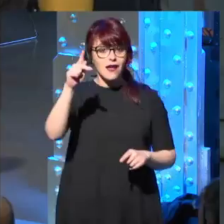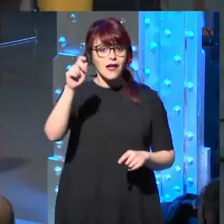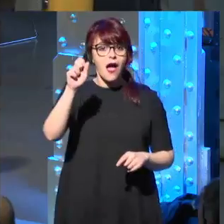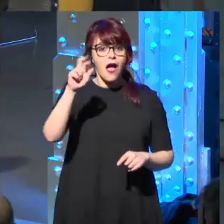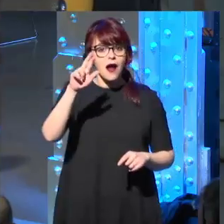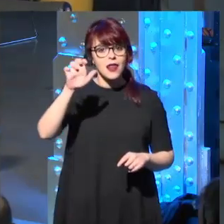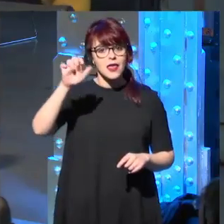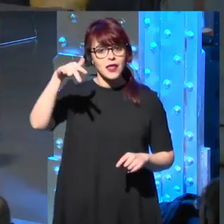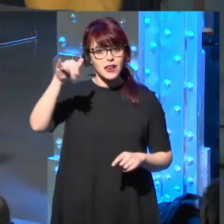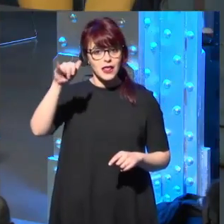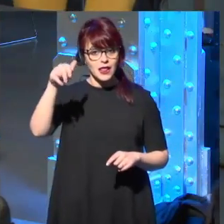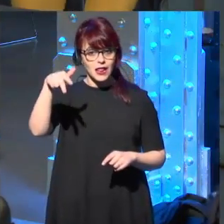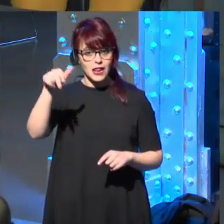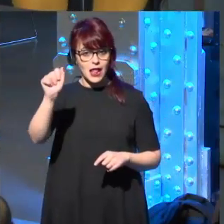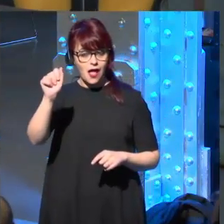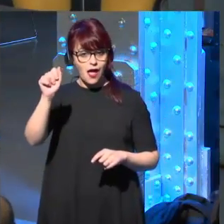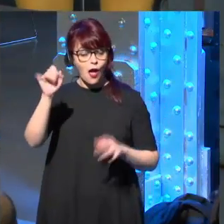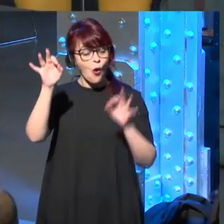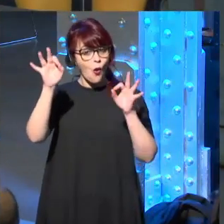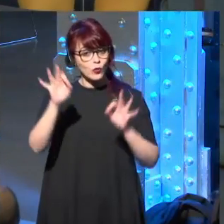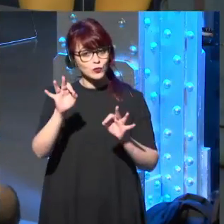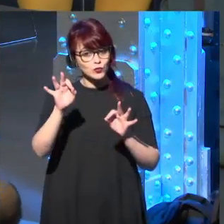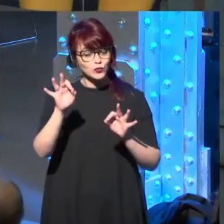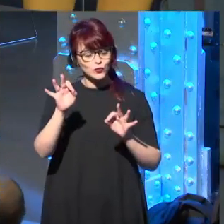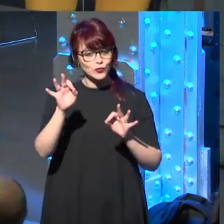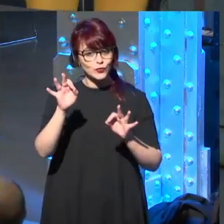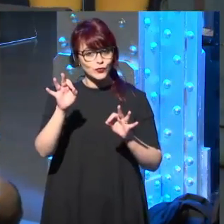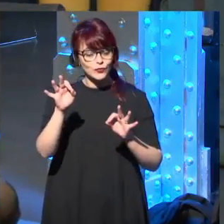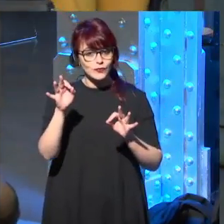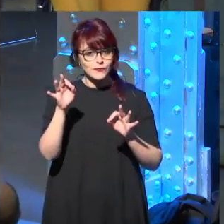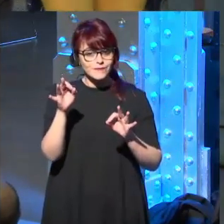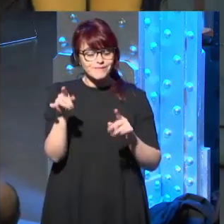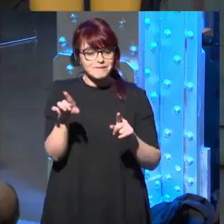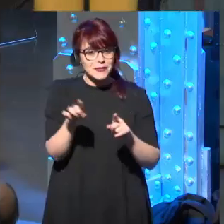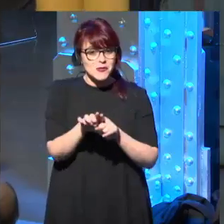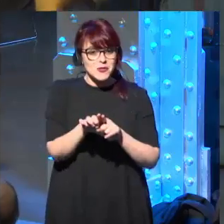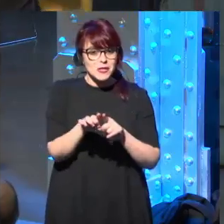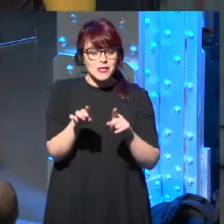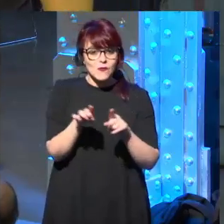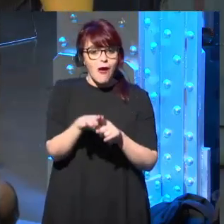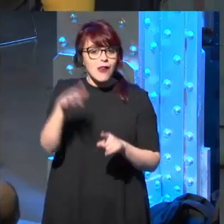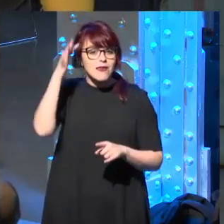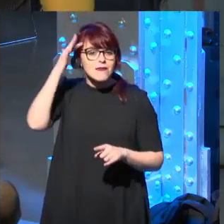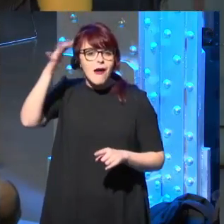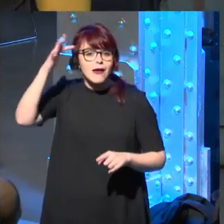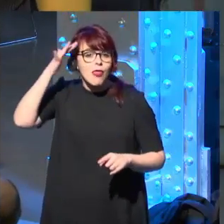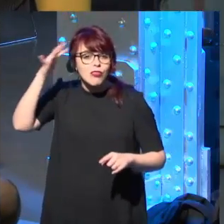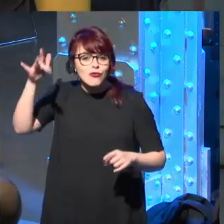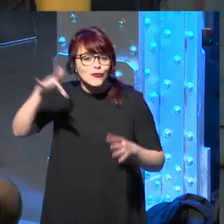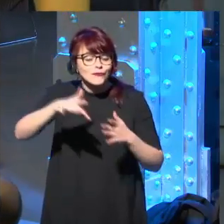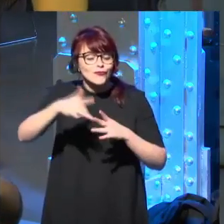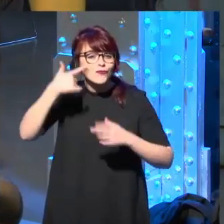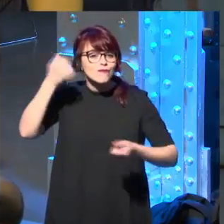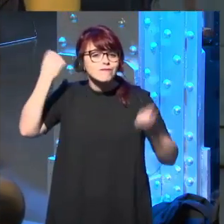from Anna Karenina to the last character that might inhabit